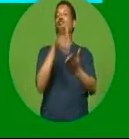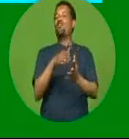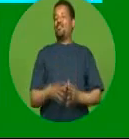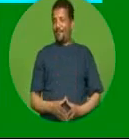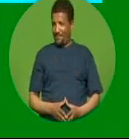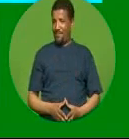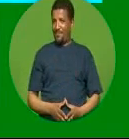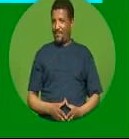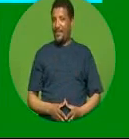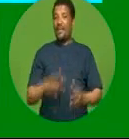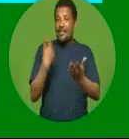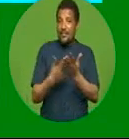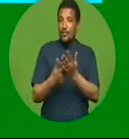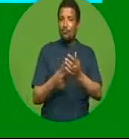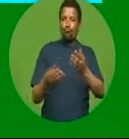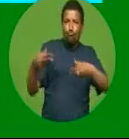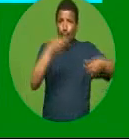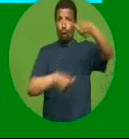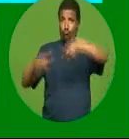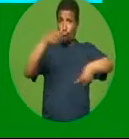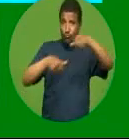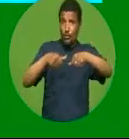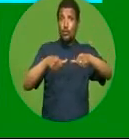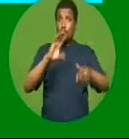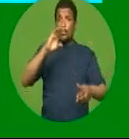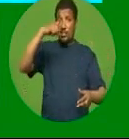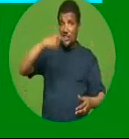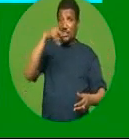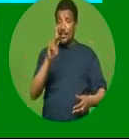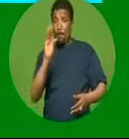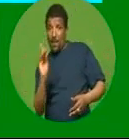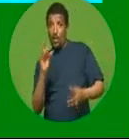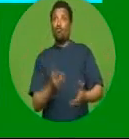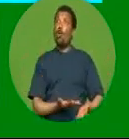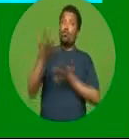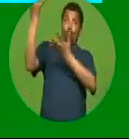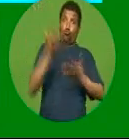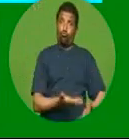in terms of its contribution to GDP and export earnings.